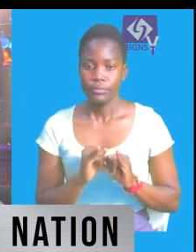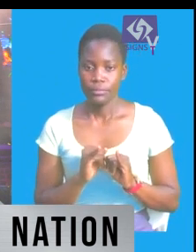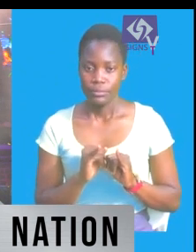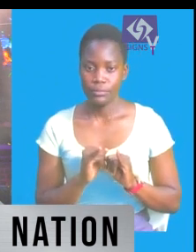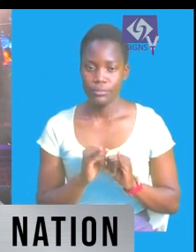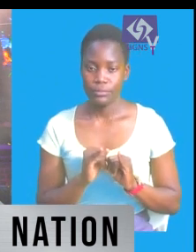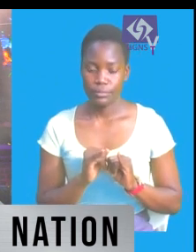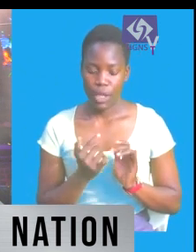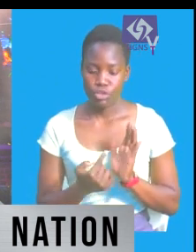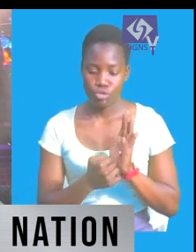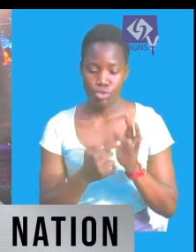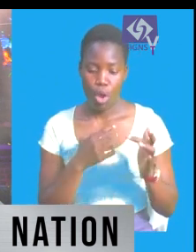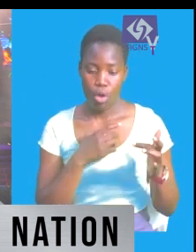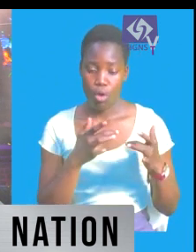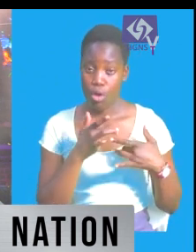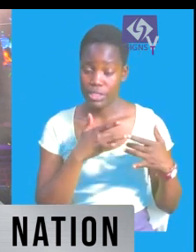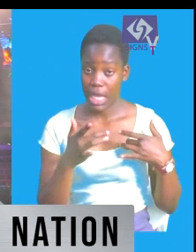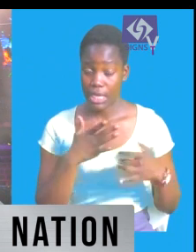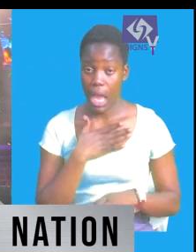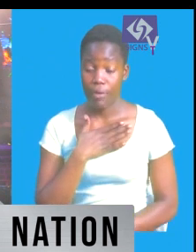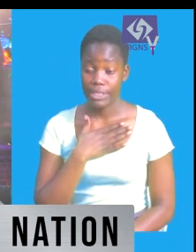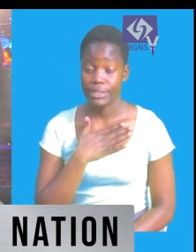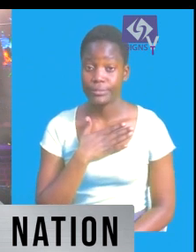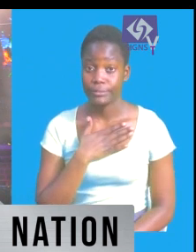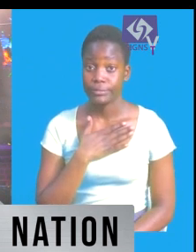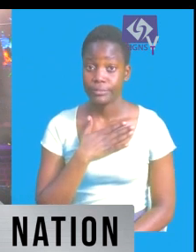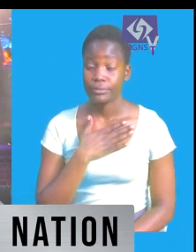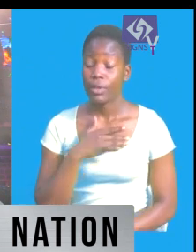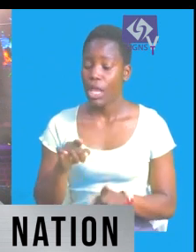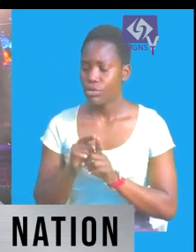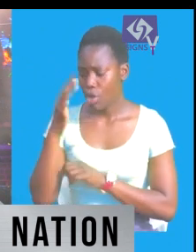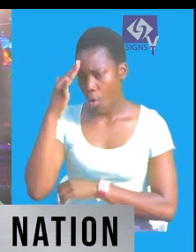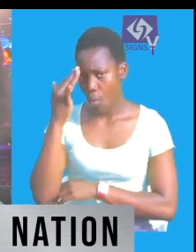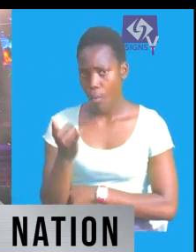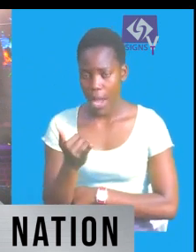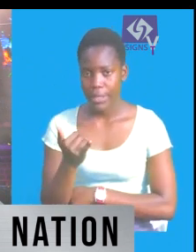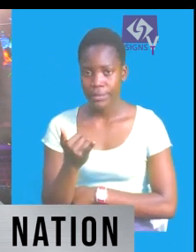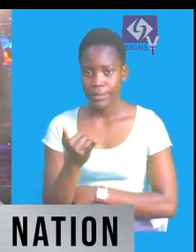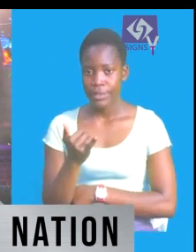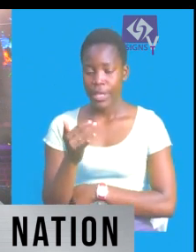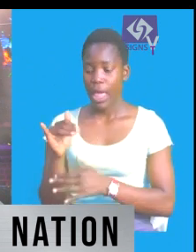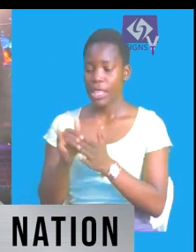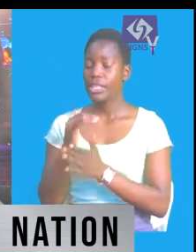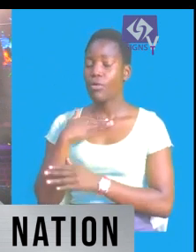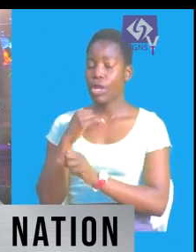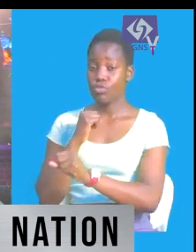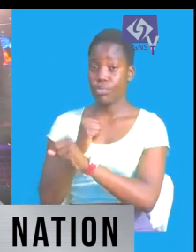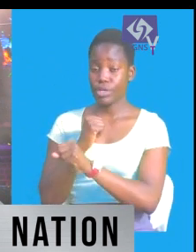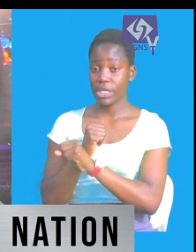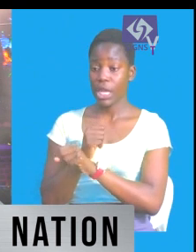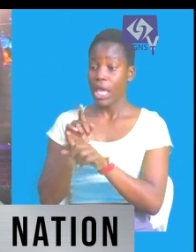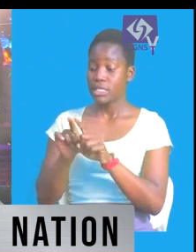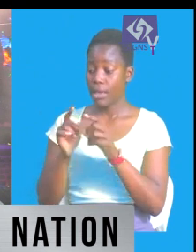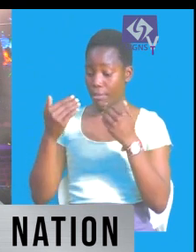what do I say? Eyebrows. We have raised eyebrows, yes. And why is it that they want to protect? Like, even